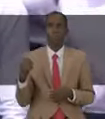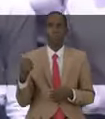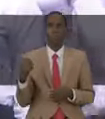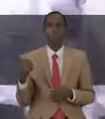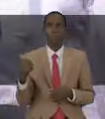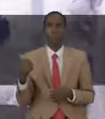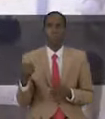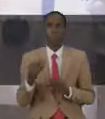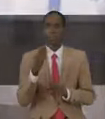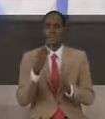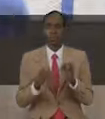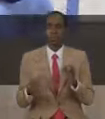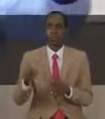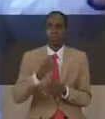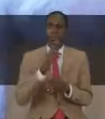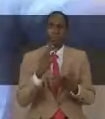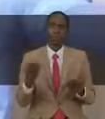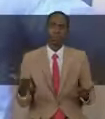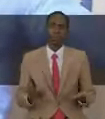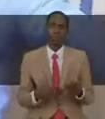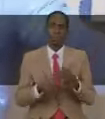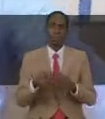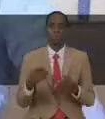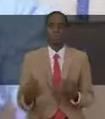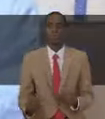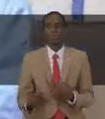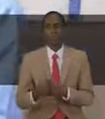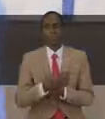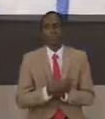forget. If you were here all today,